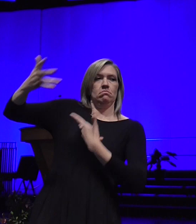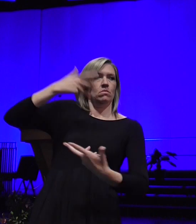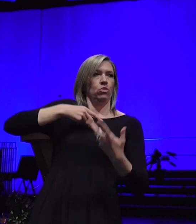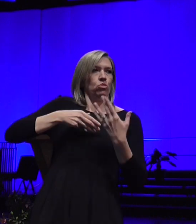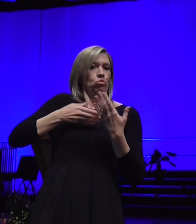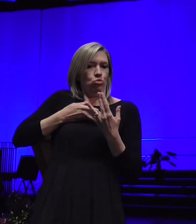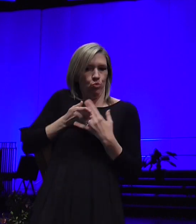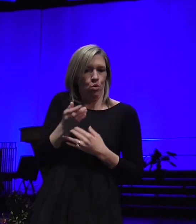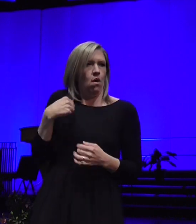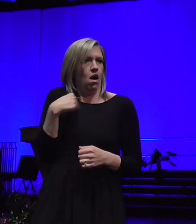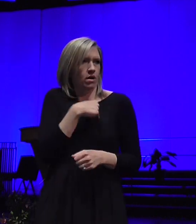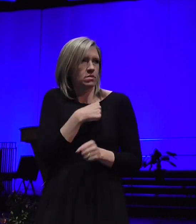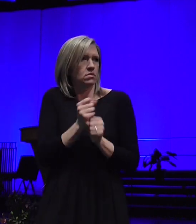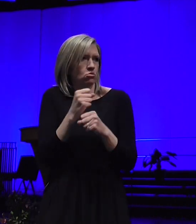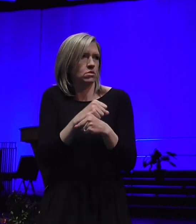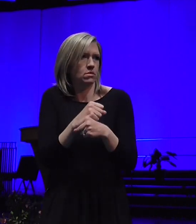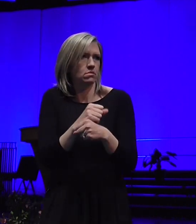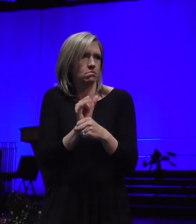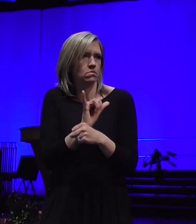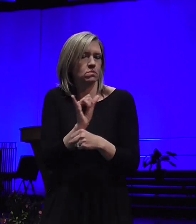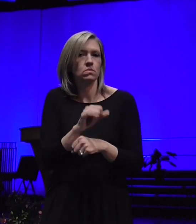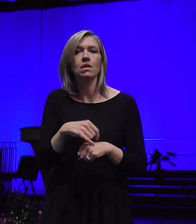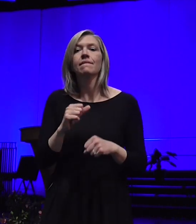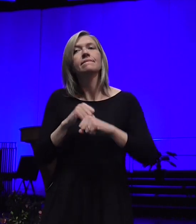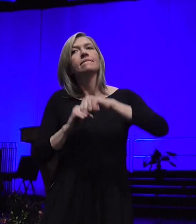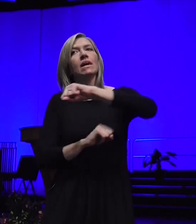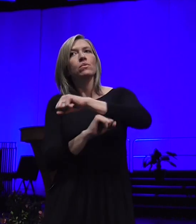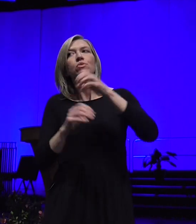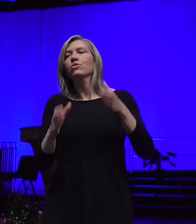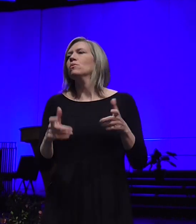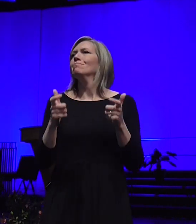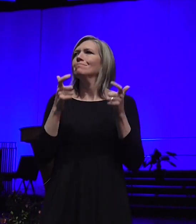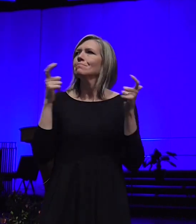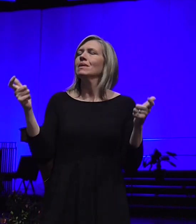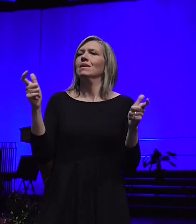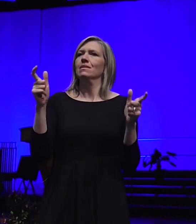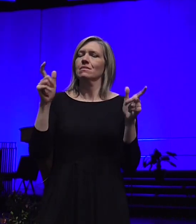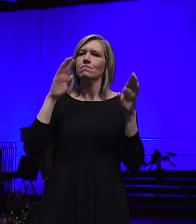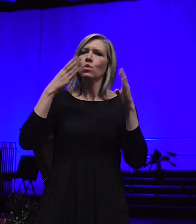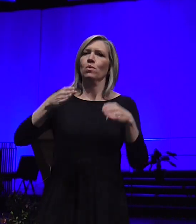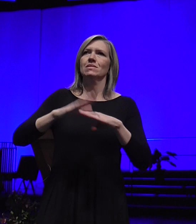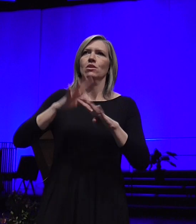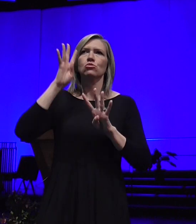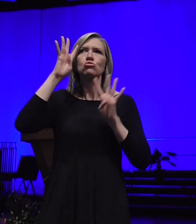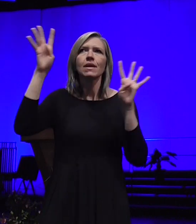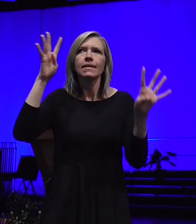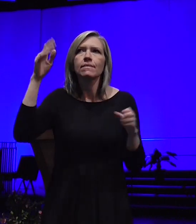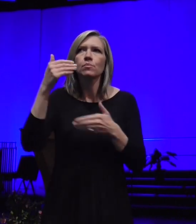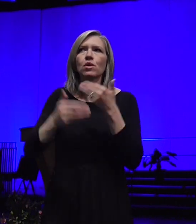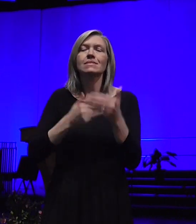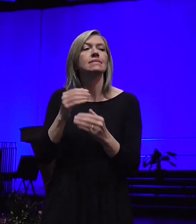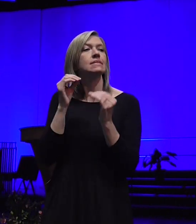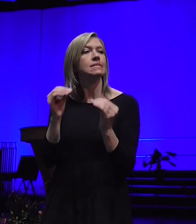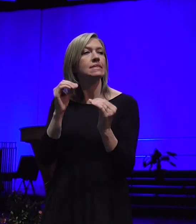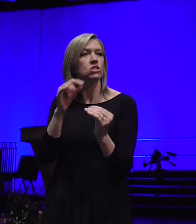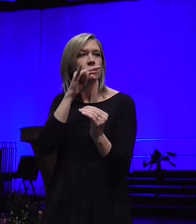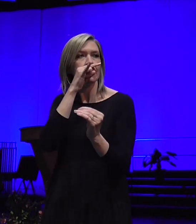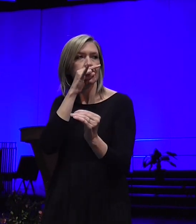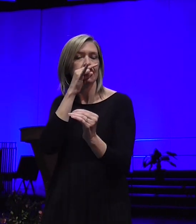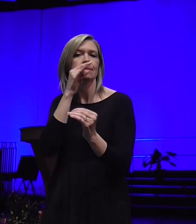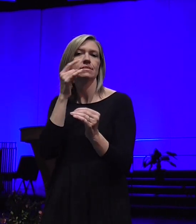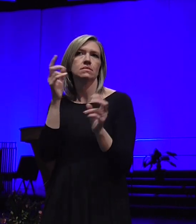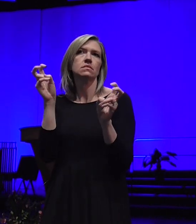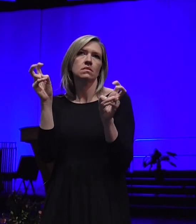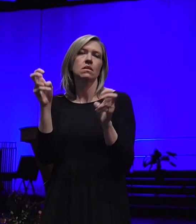created. And our founder was big on the creative process. We teach it to our kids in a way called the seed, the soil,